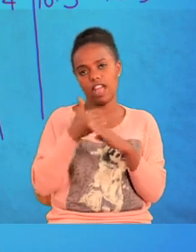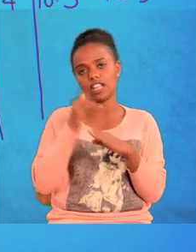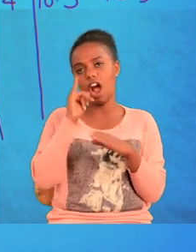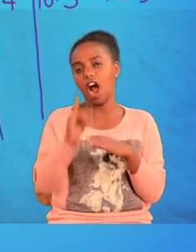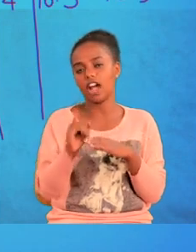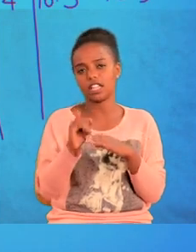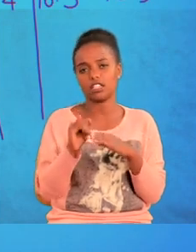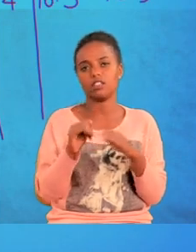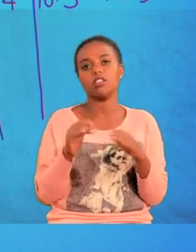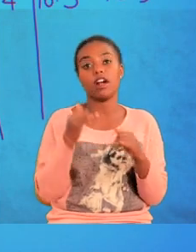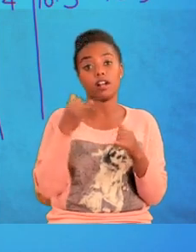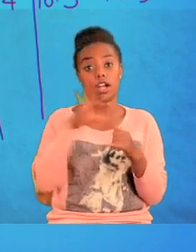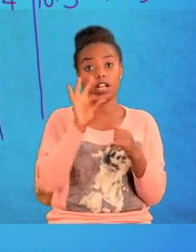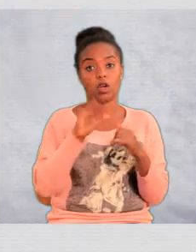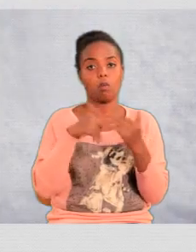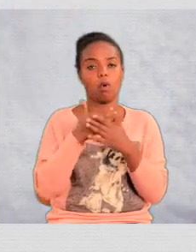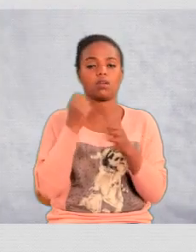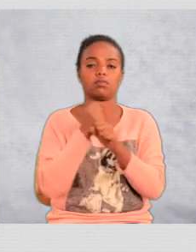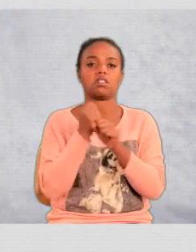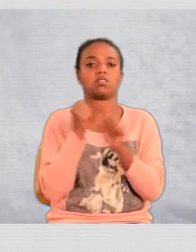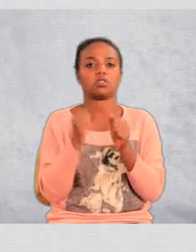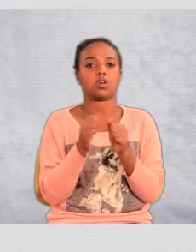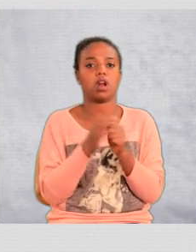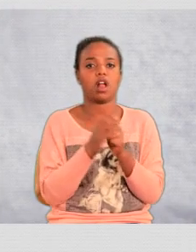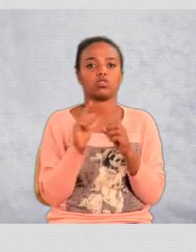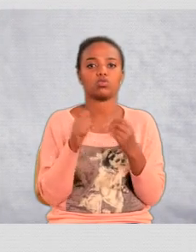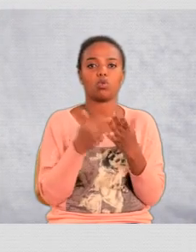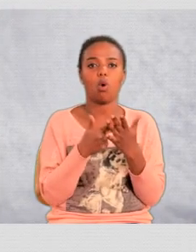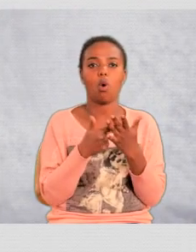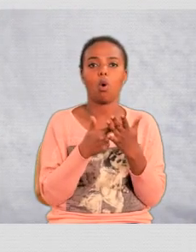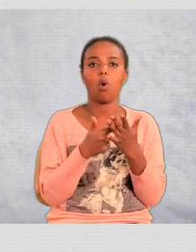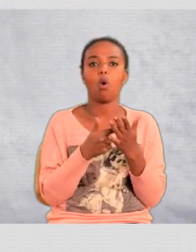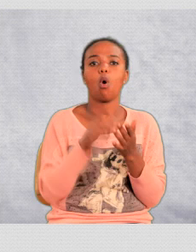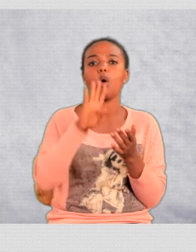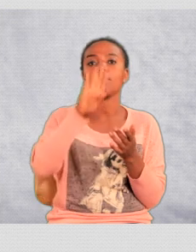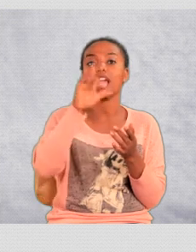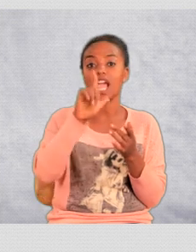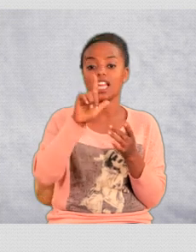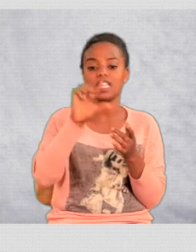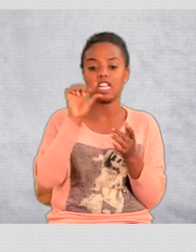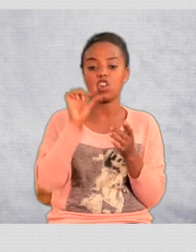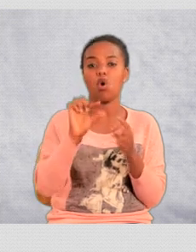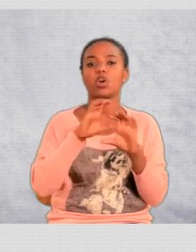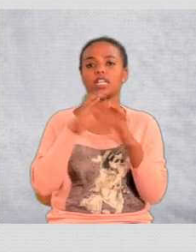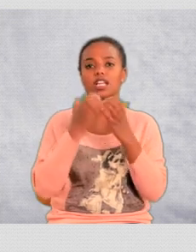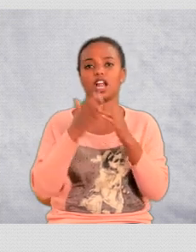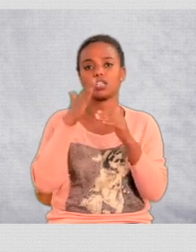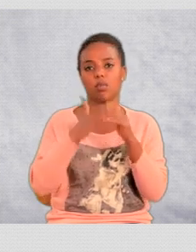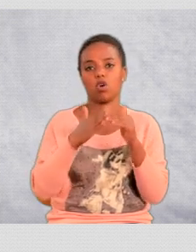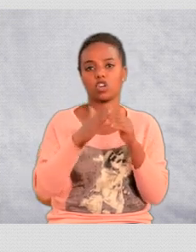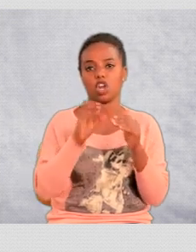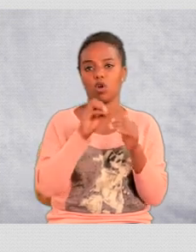can evaluate the mode. Therefore, here, so BL is this, the lower class boundary of the modal class.